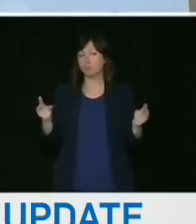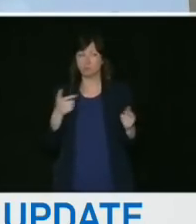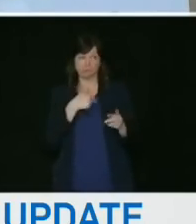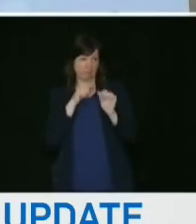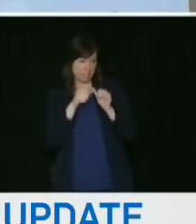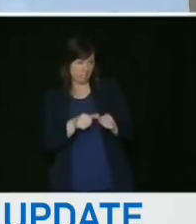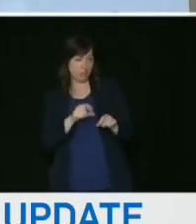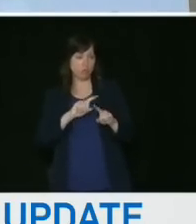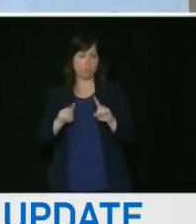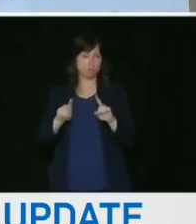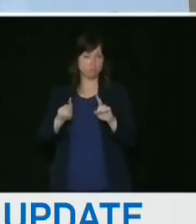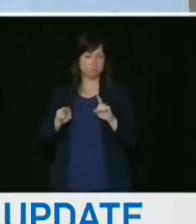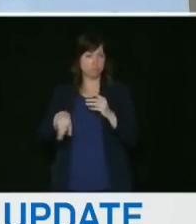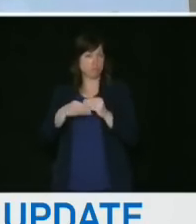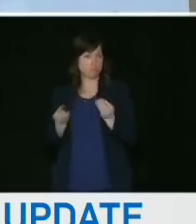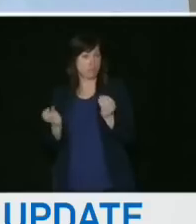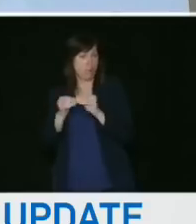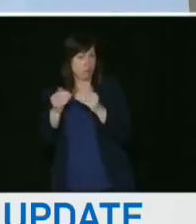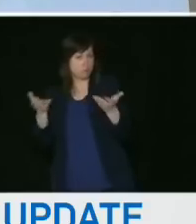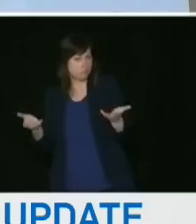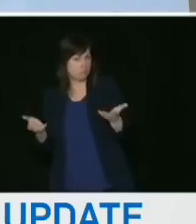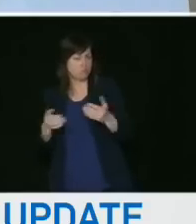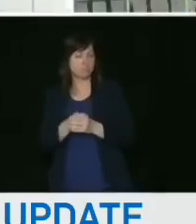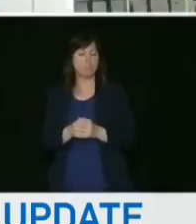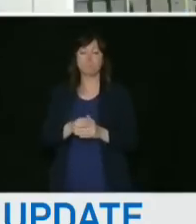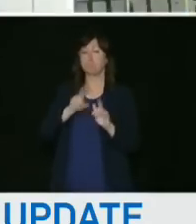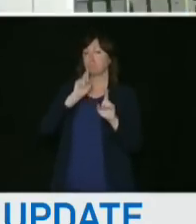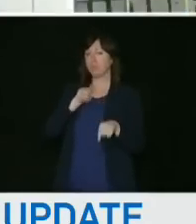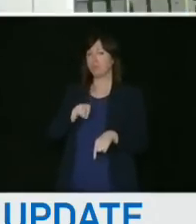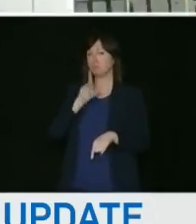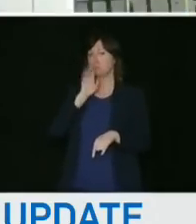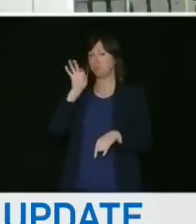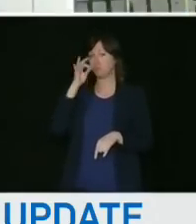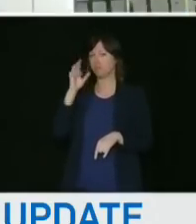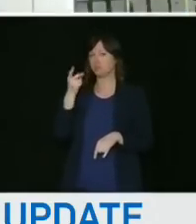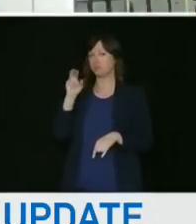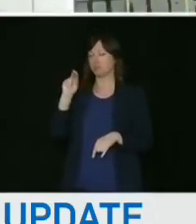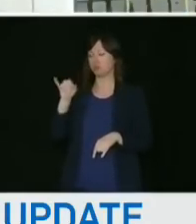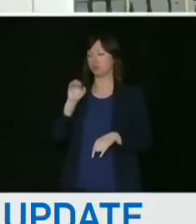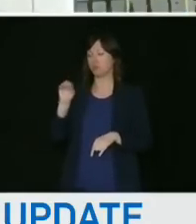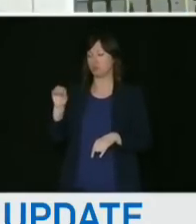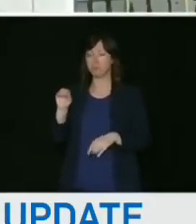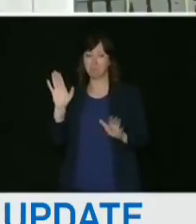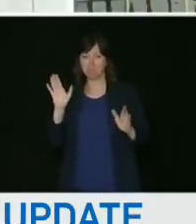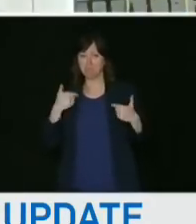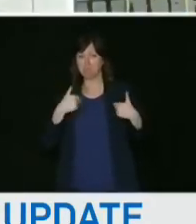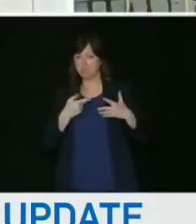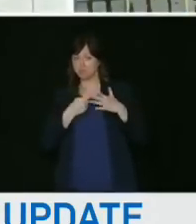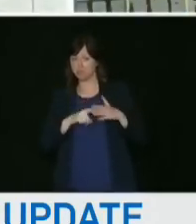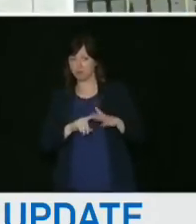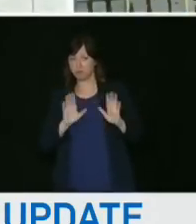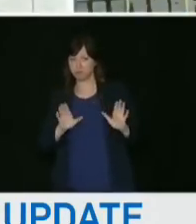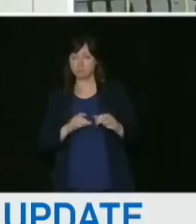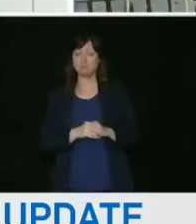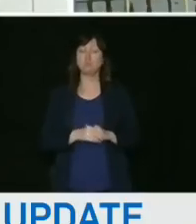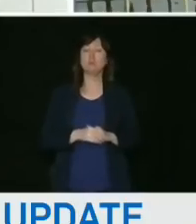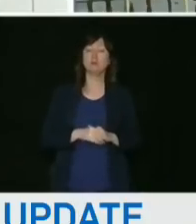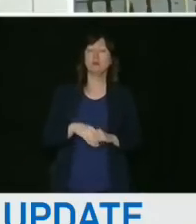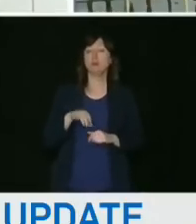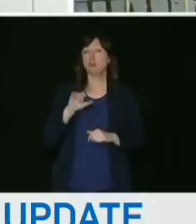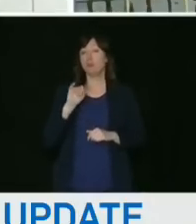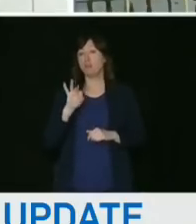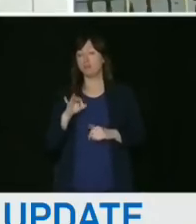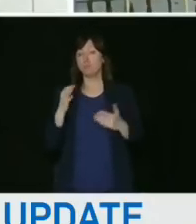continue? So, Dr. New, this is Dr. New. I'll start if I may. I think that if we want